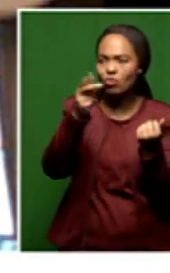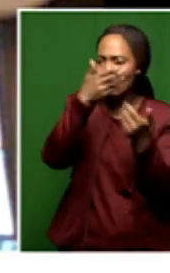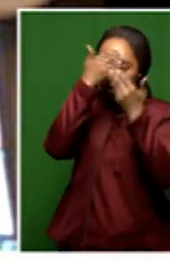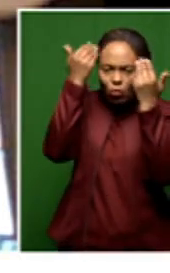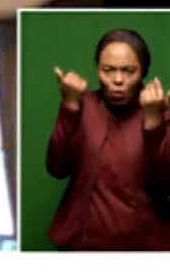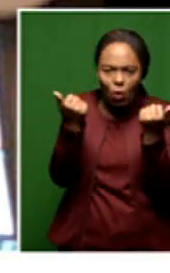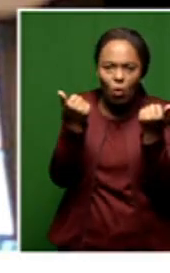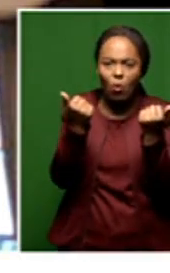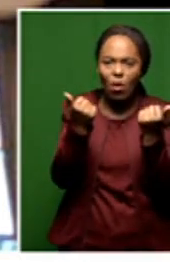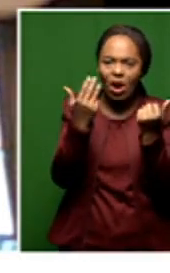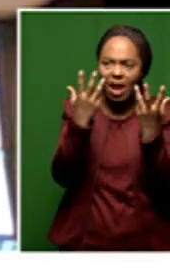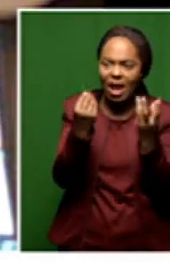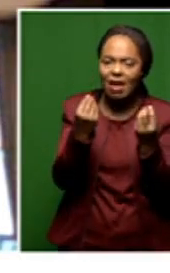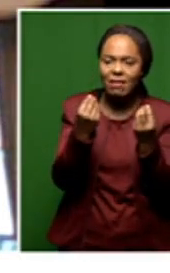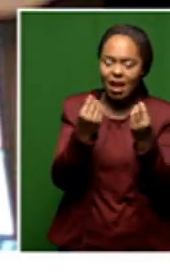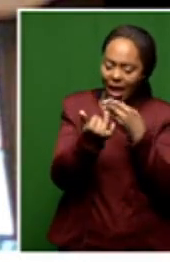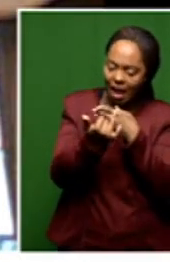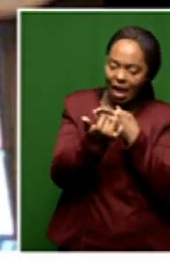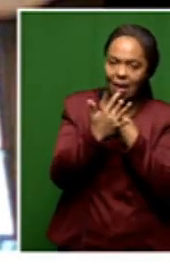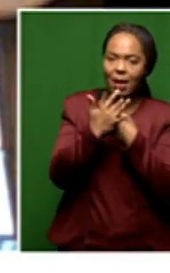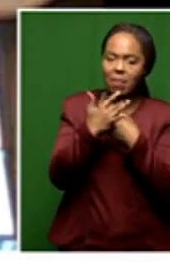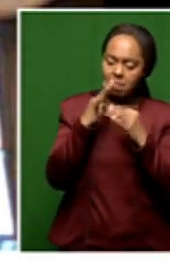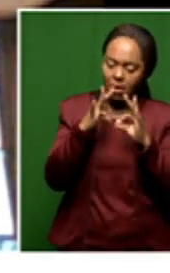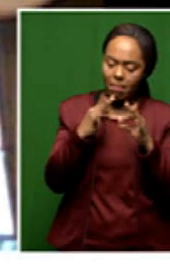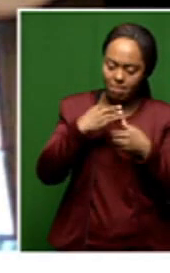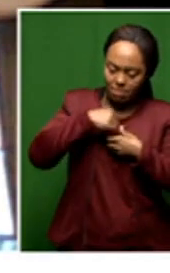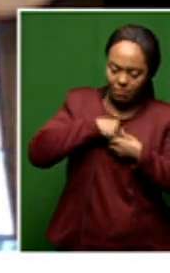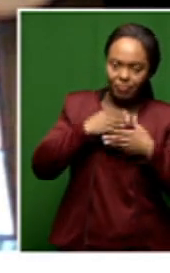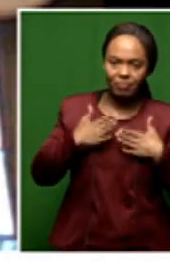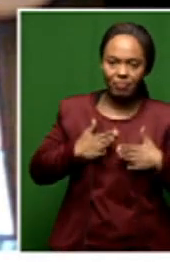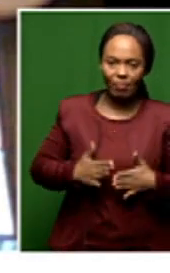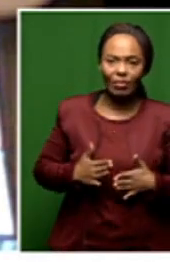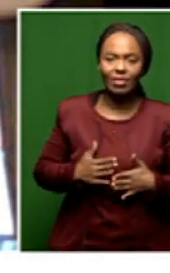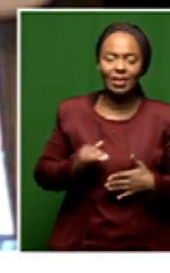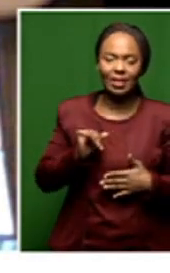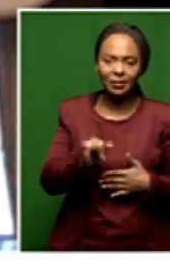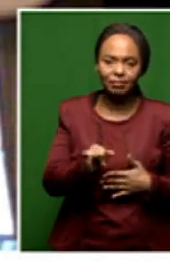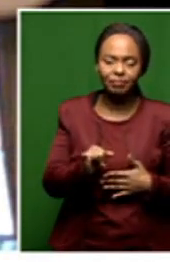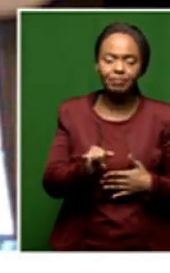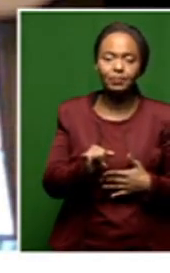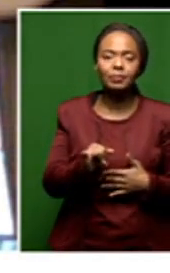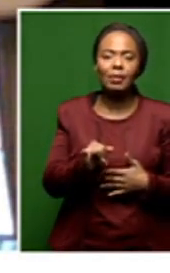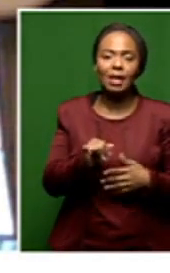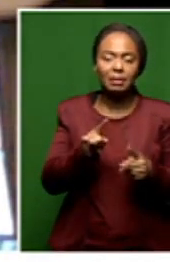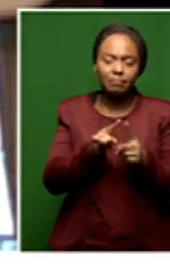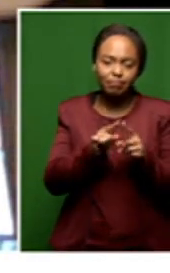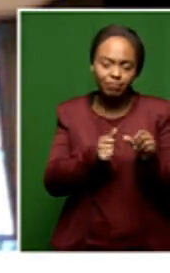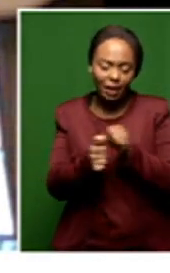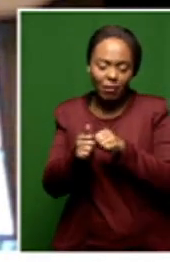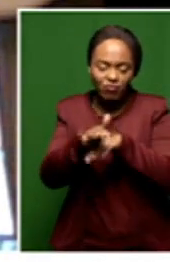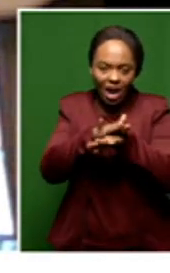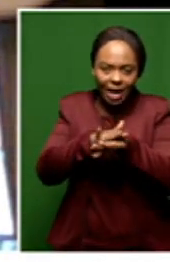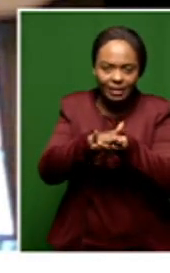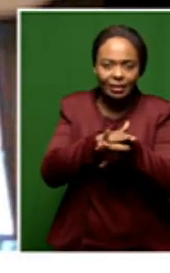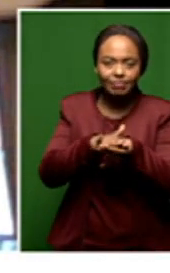complementary beneficial effects on us when we eat the whole food. So it's to go back to basics and start cooking and